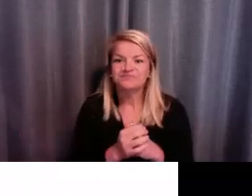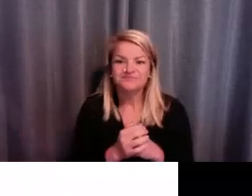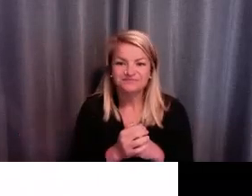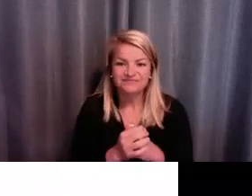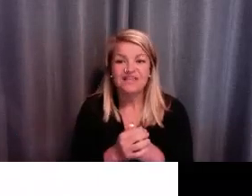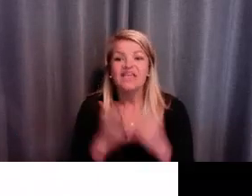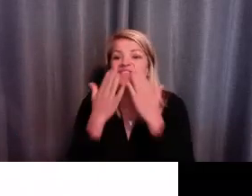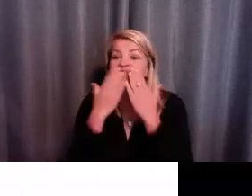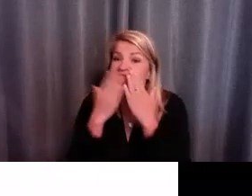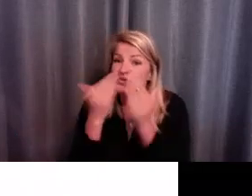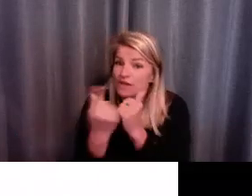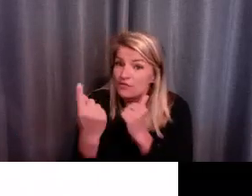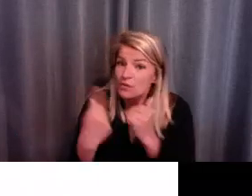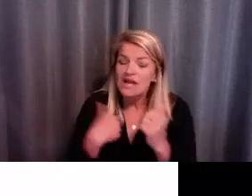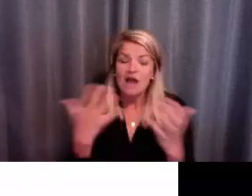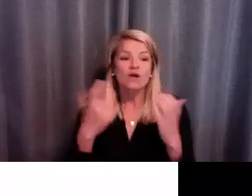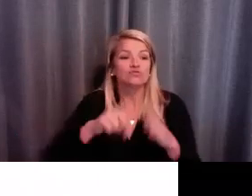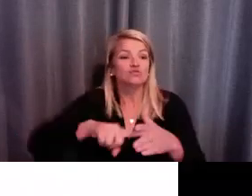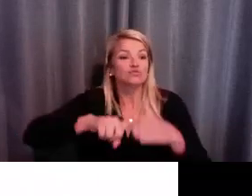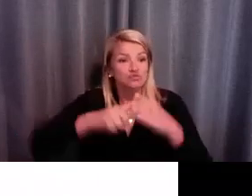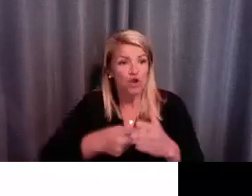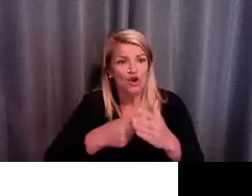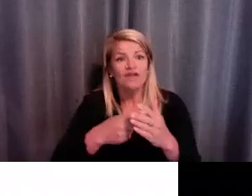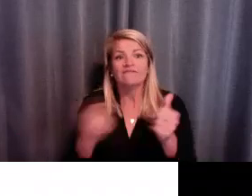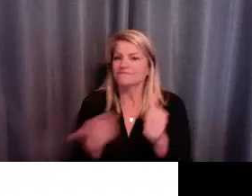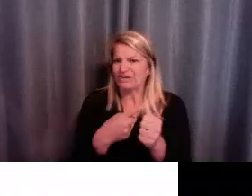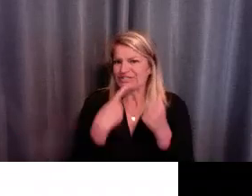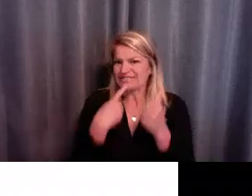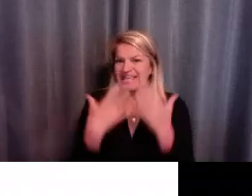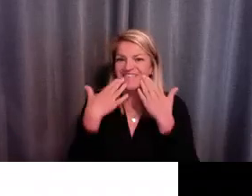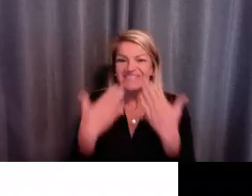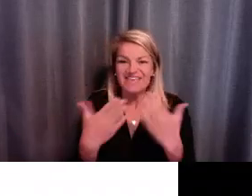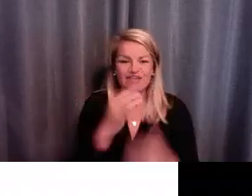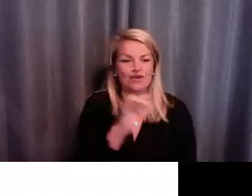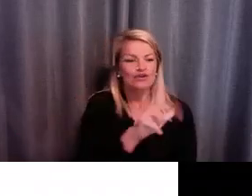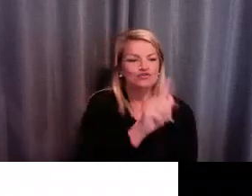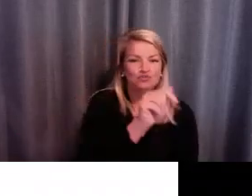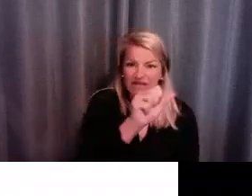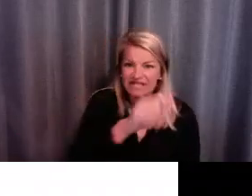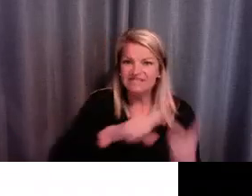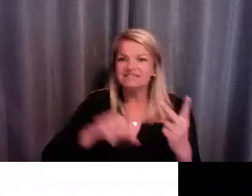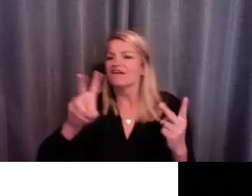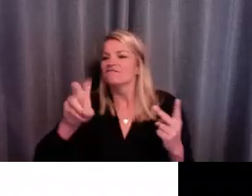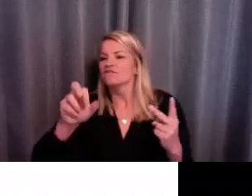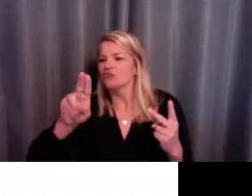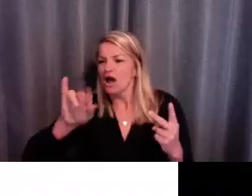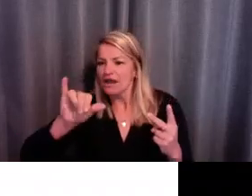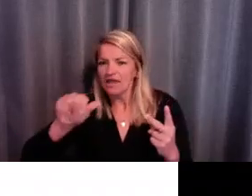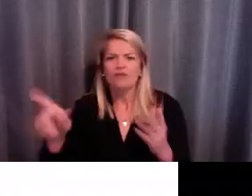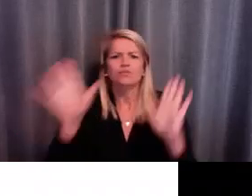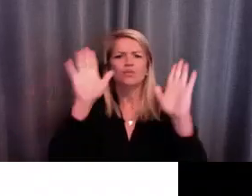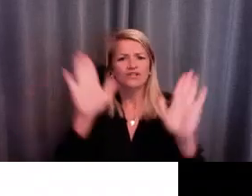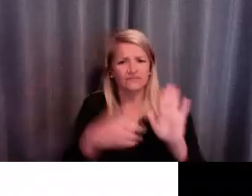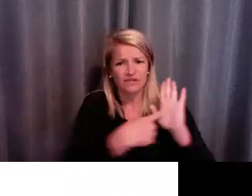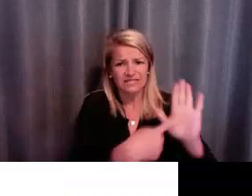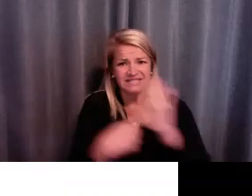Thank you, everybody. I would like to start by saying thanks to Julius and Veronica for such wonderful examples on